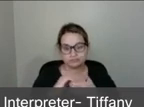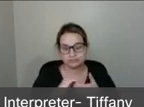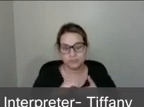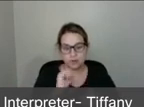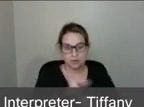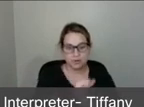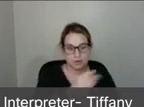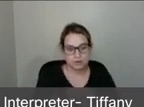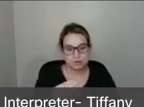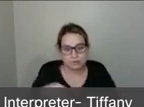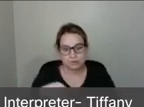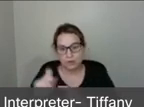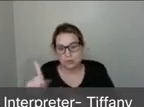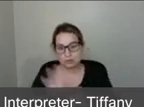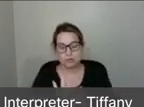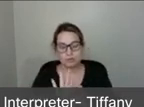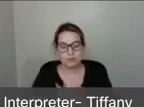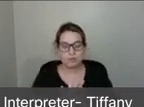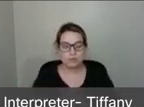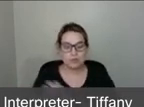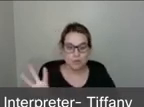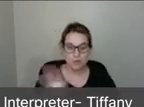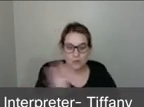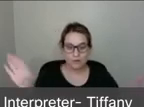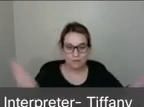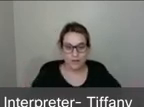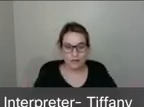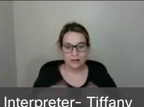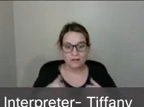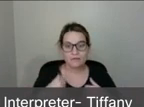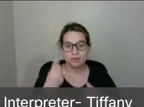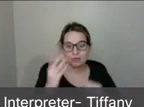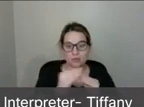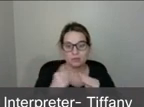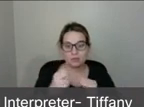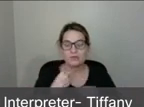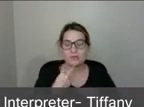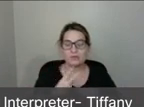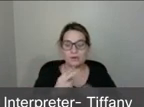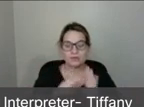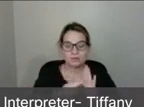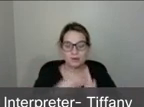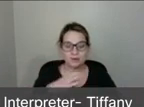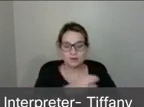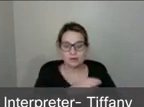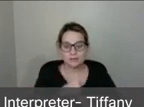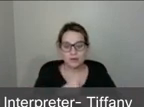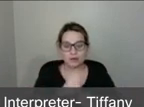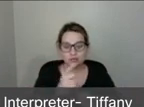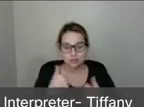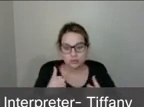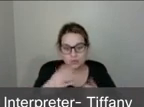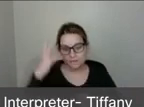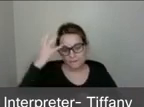and going to school across city boundaries. The West Valley deserves to have more than one voice representing us in Congress to make sure we get our fair share of federal